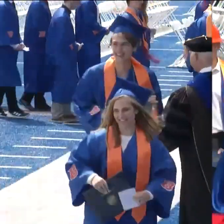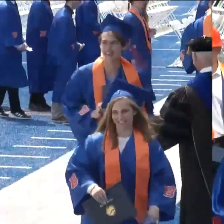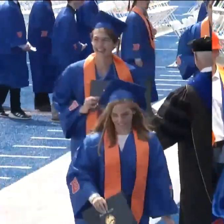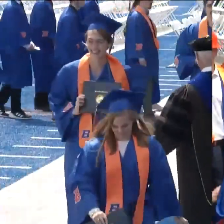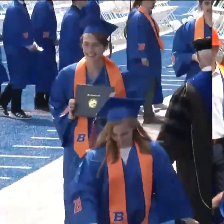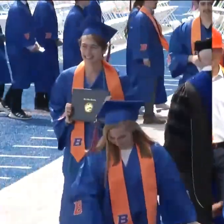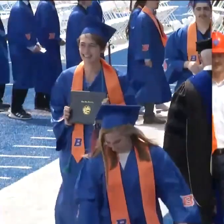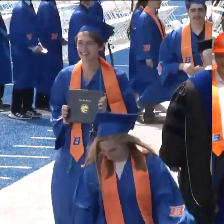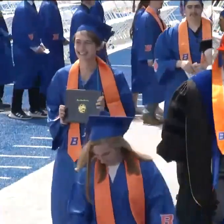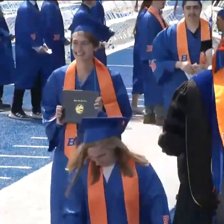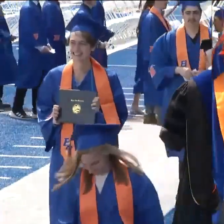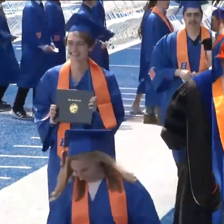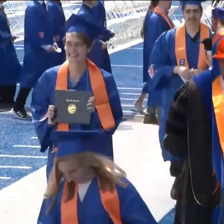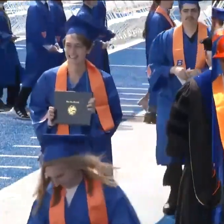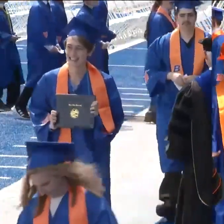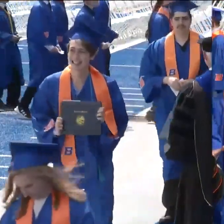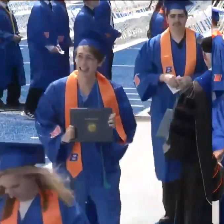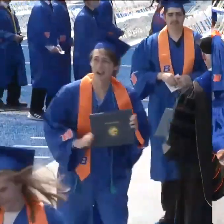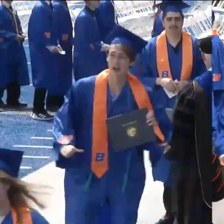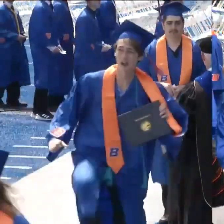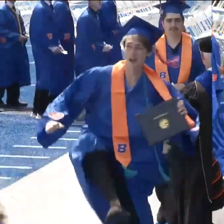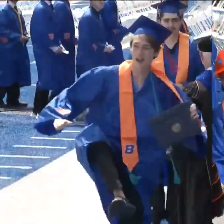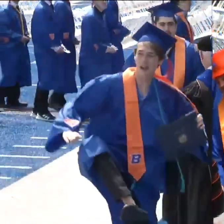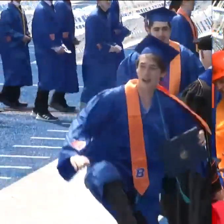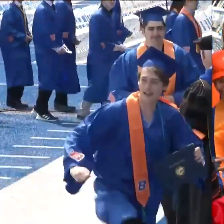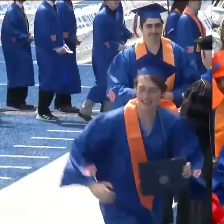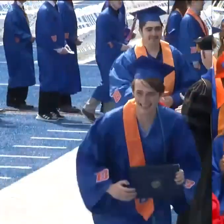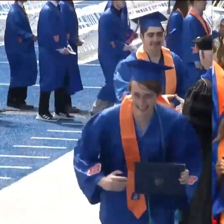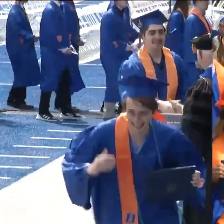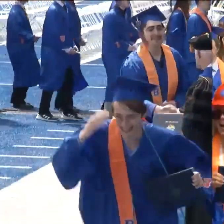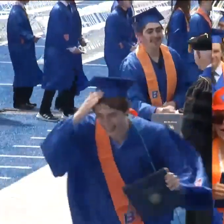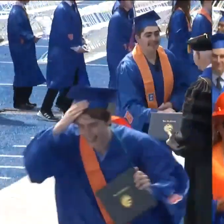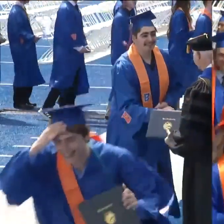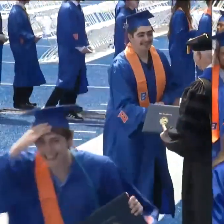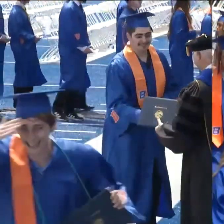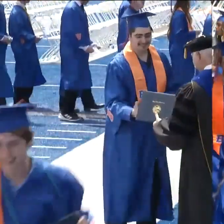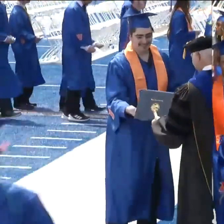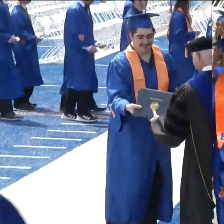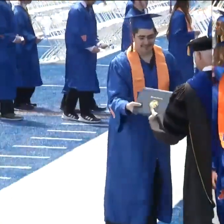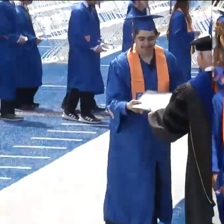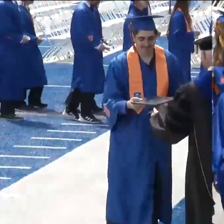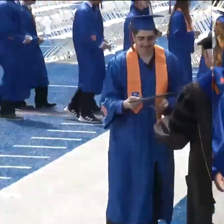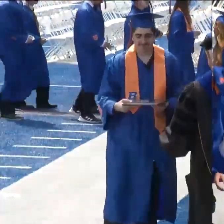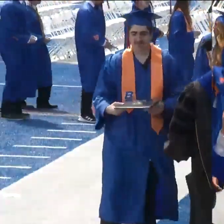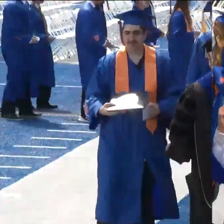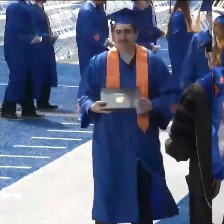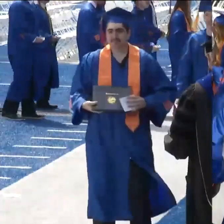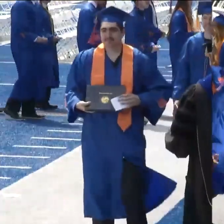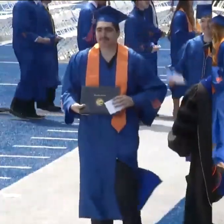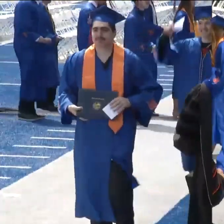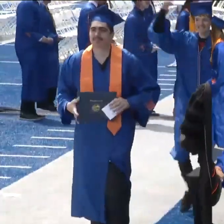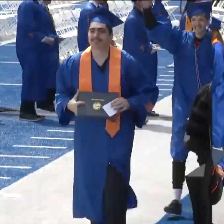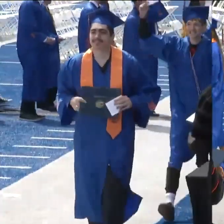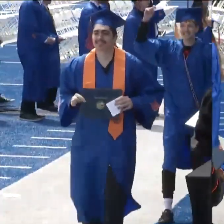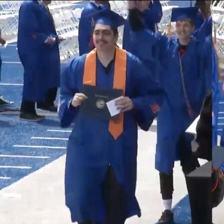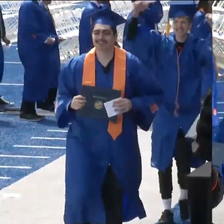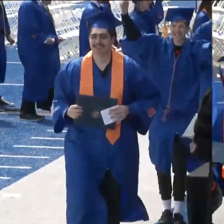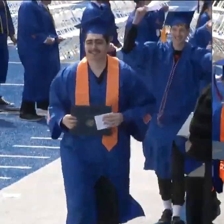Lewis Dowd. Joseph D. Kitzhaber. Kenny Alego. Ross Frederick